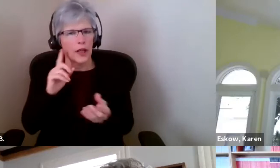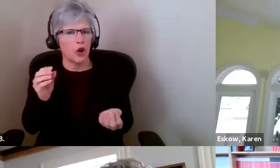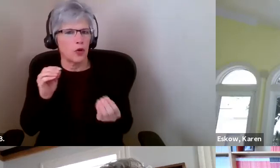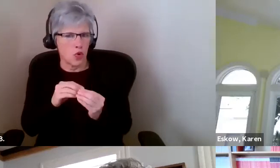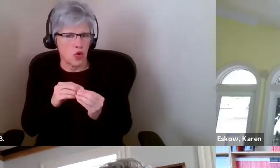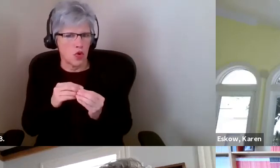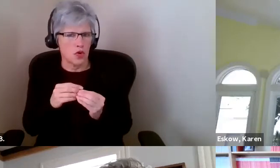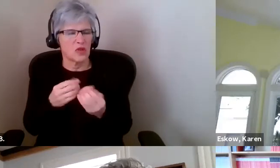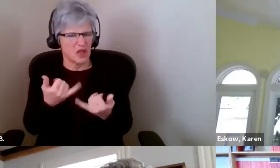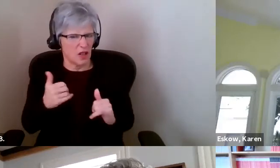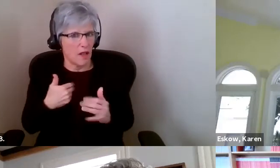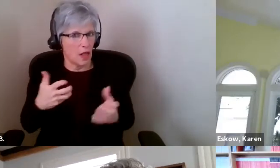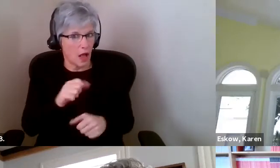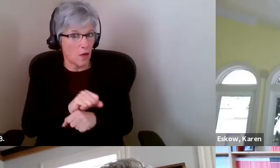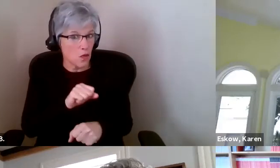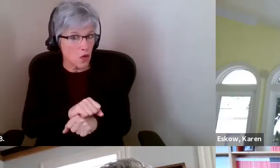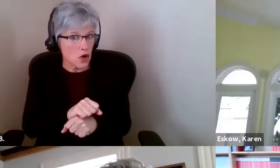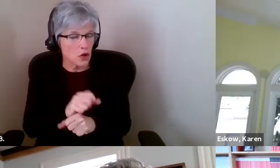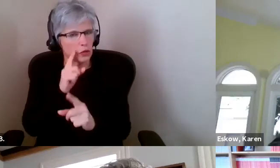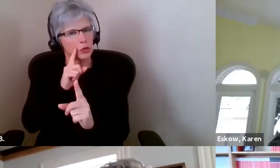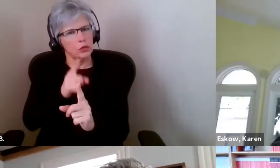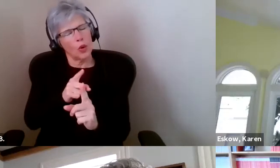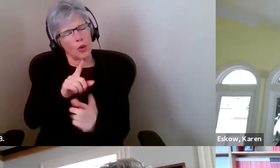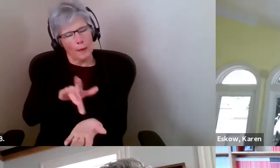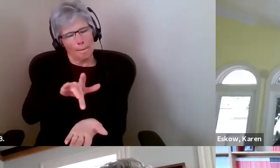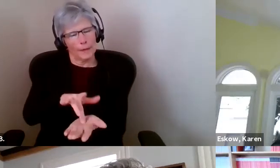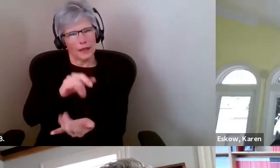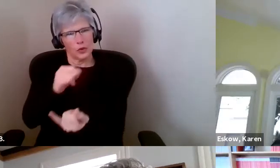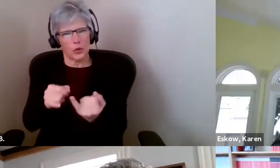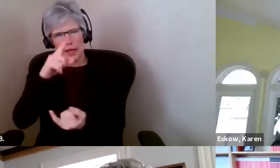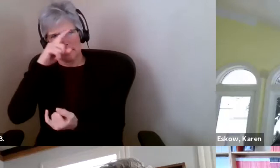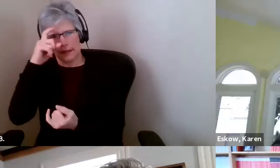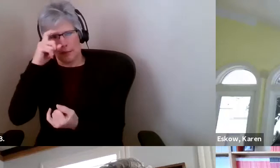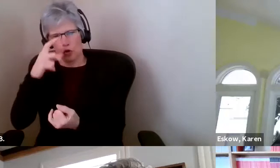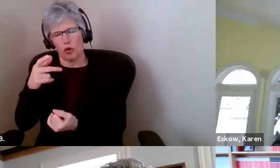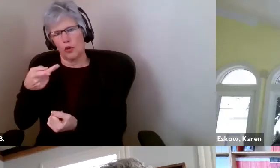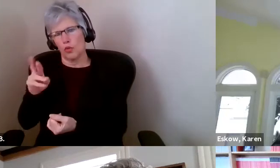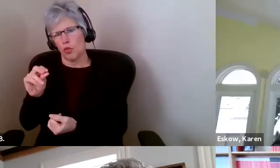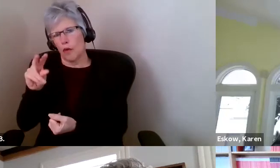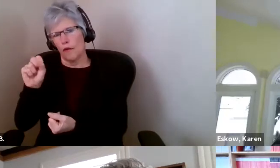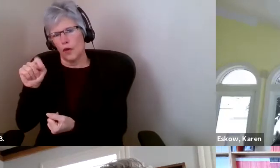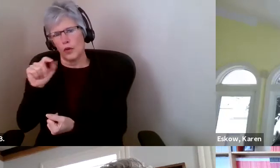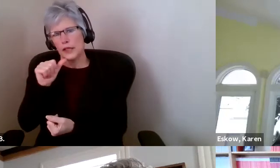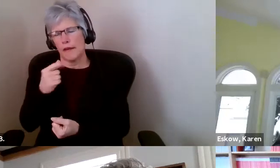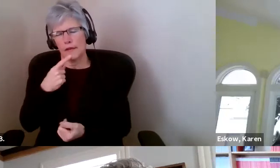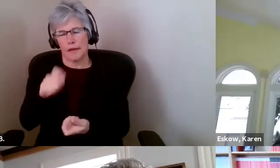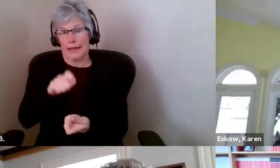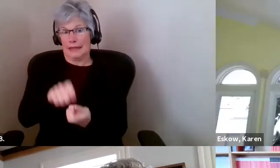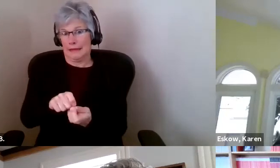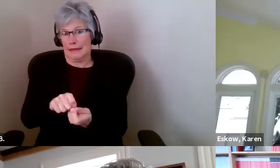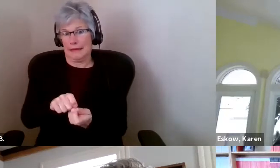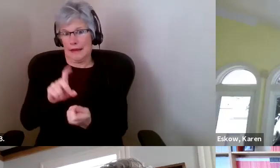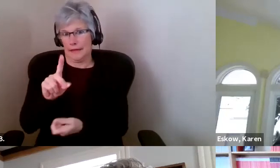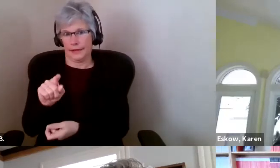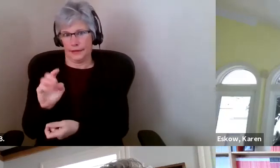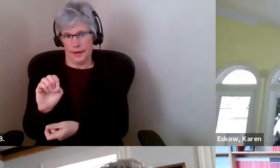roughly by mid to late summer. That's the provost has not given the colleges an exact deadline, but I think what we need to make sure